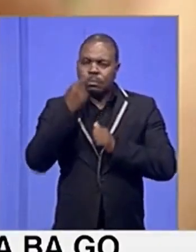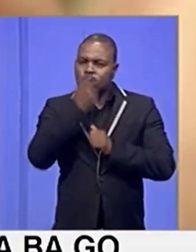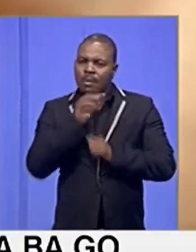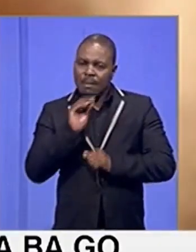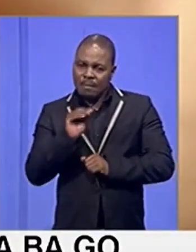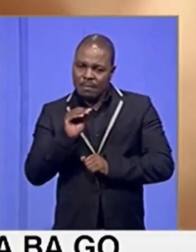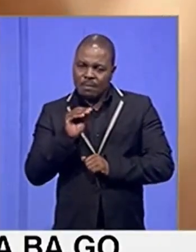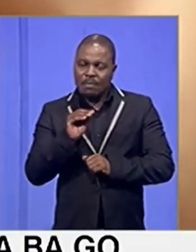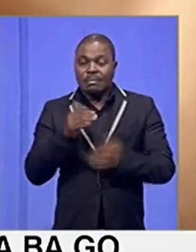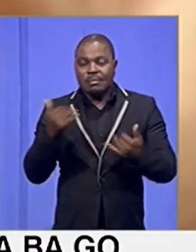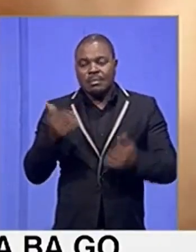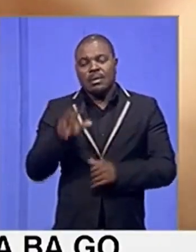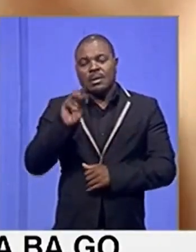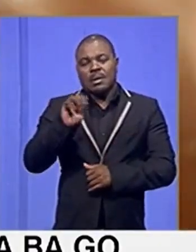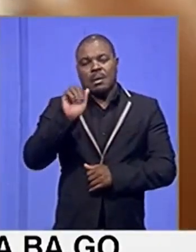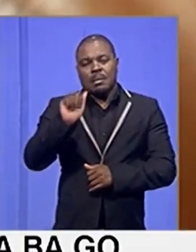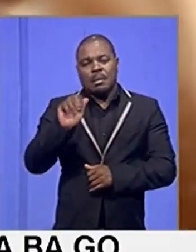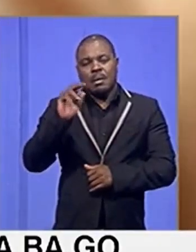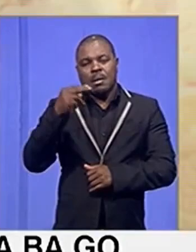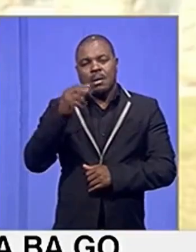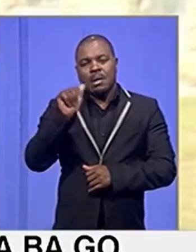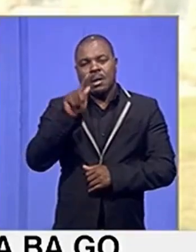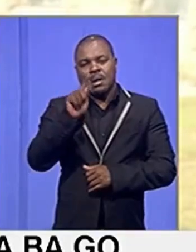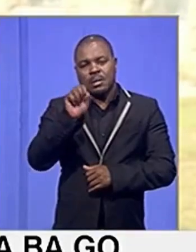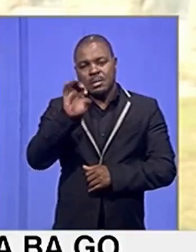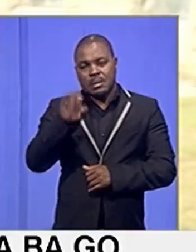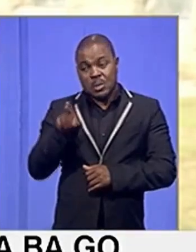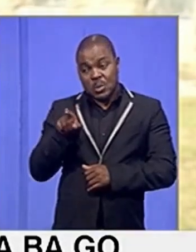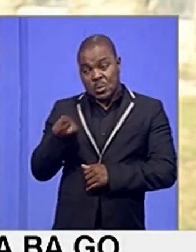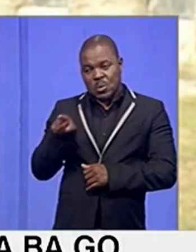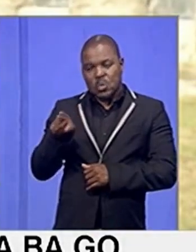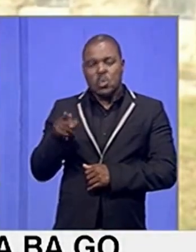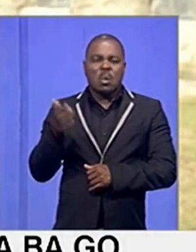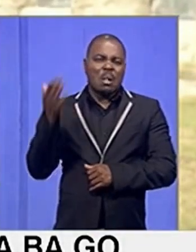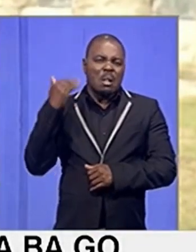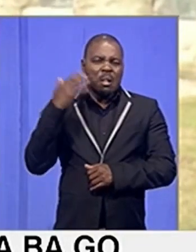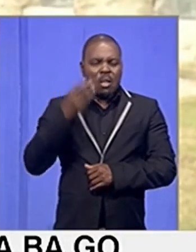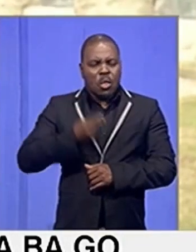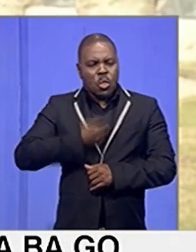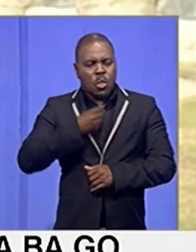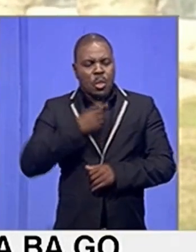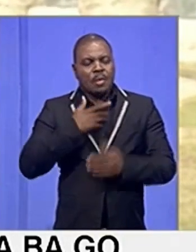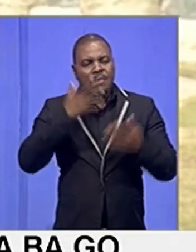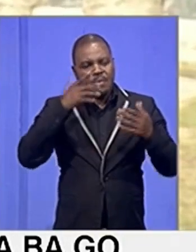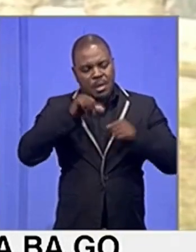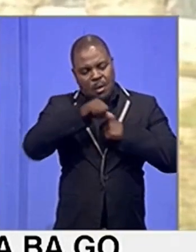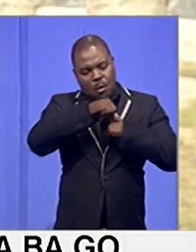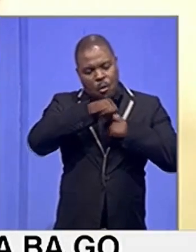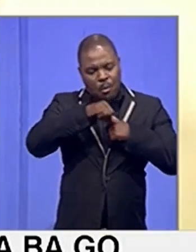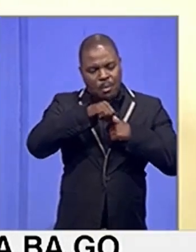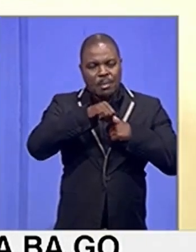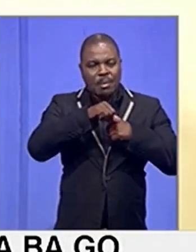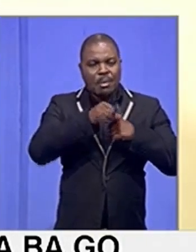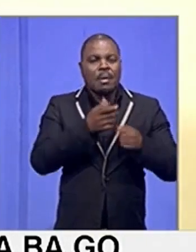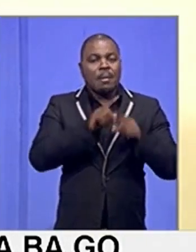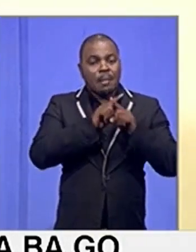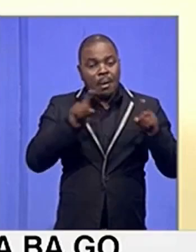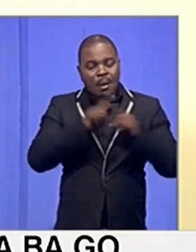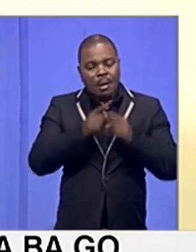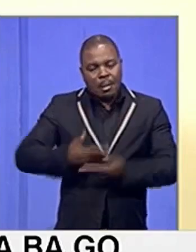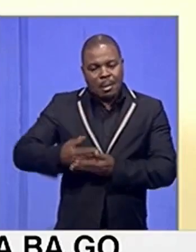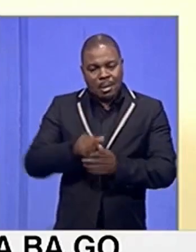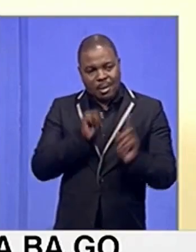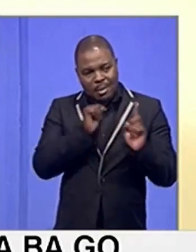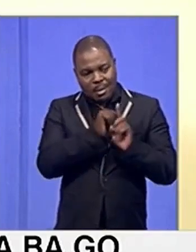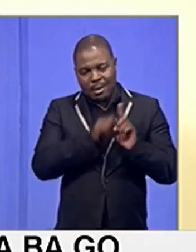gabotse. Matlhatse Mathebula o ile a dirwa operation mengwageng ya boswa e fela bana ba go bona ba bile le